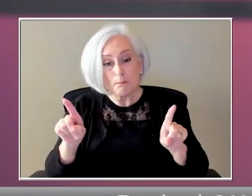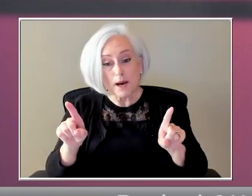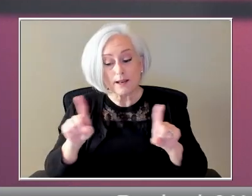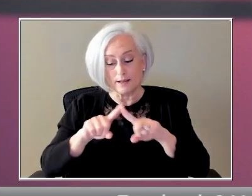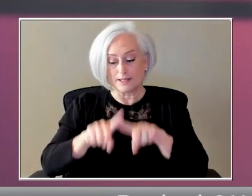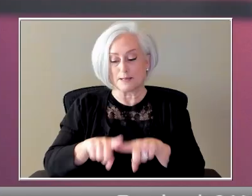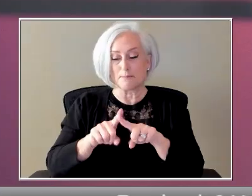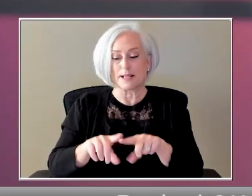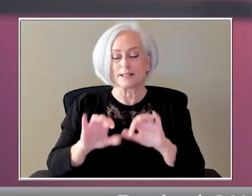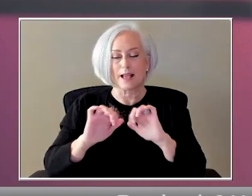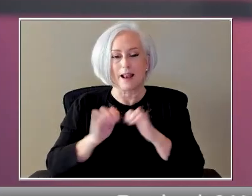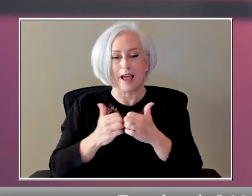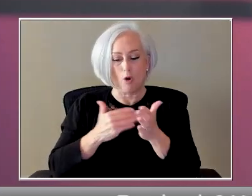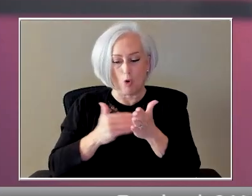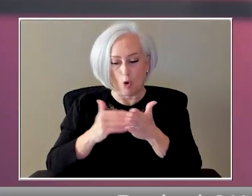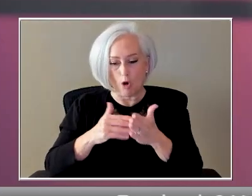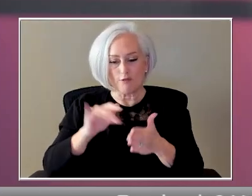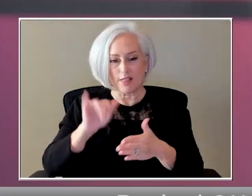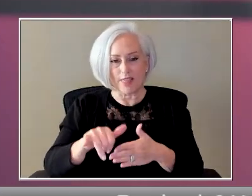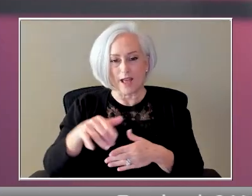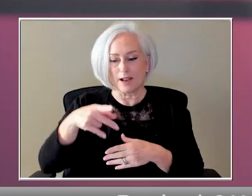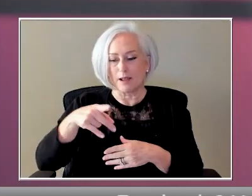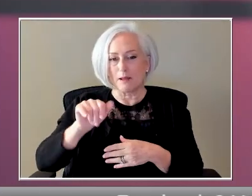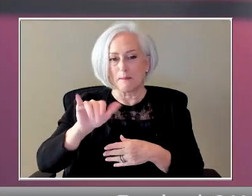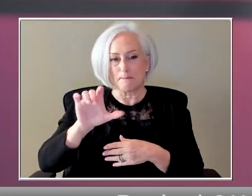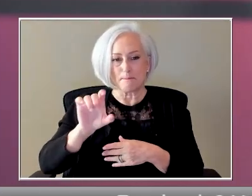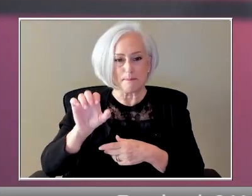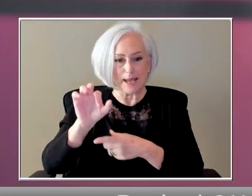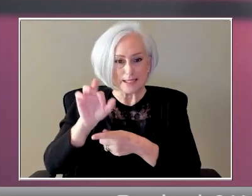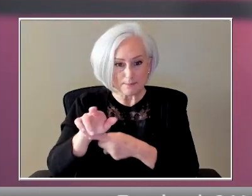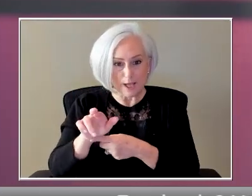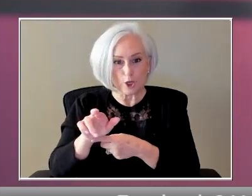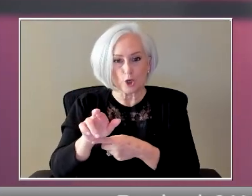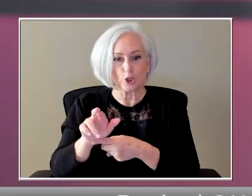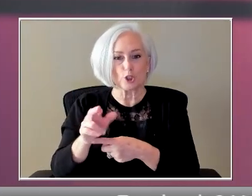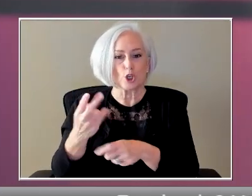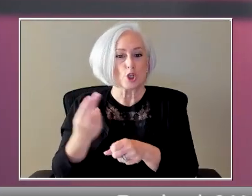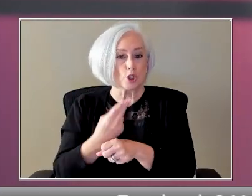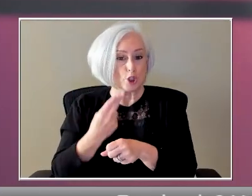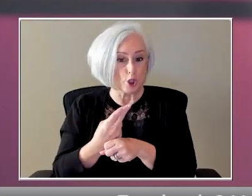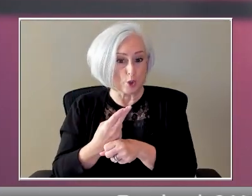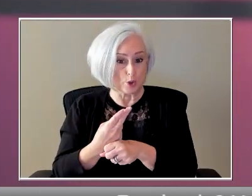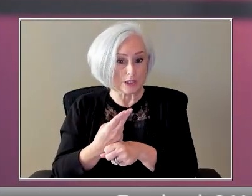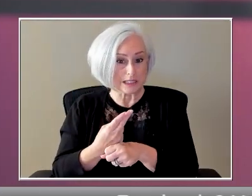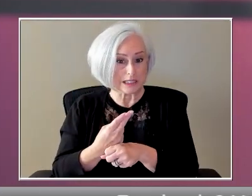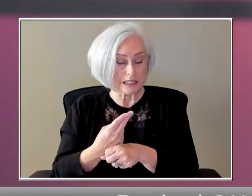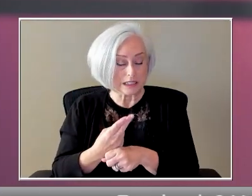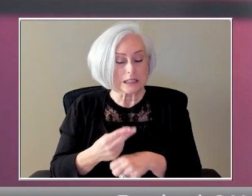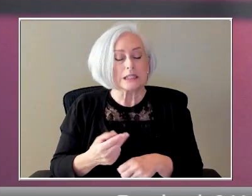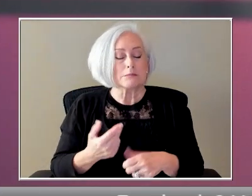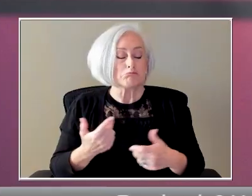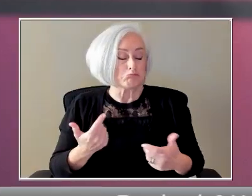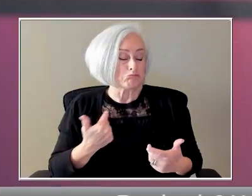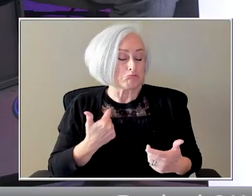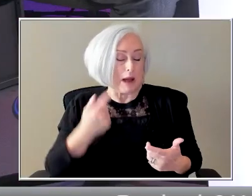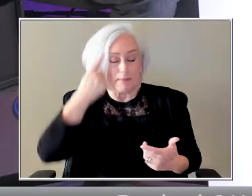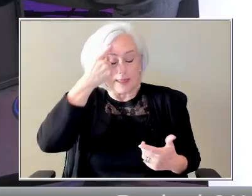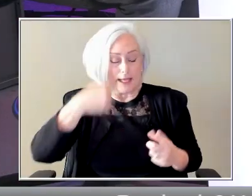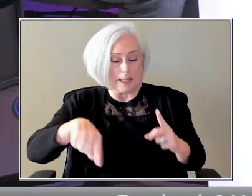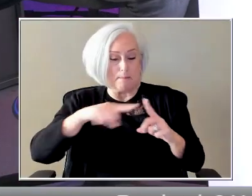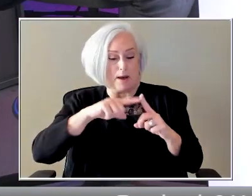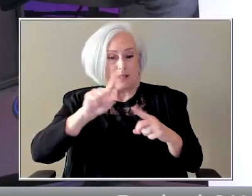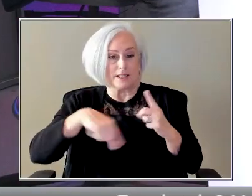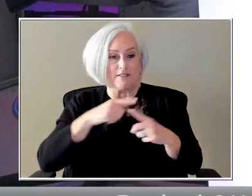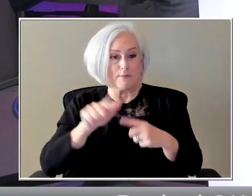I'm optimistic Luke won't need any more interventions in his lifetime, because I don't think he's going to require long-term pacing. And on those, if you do